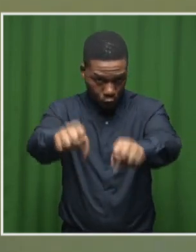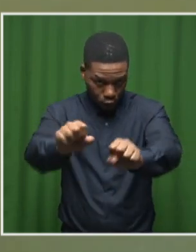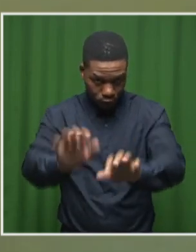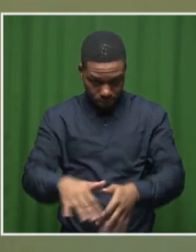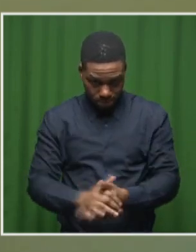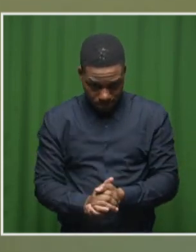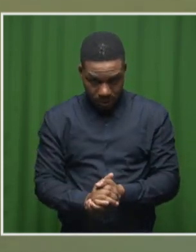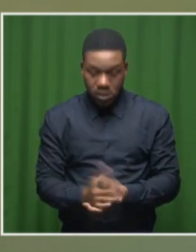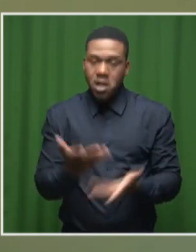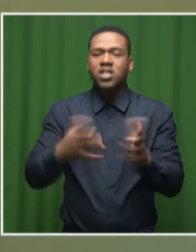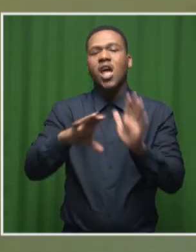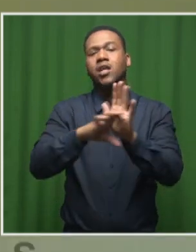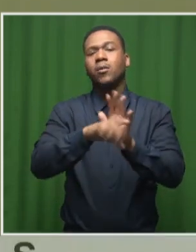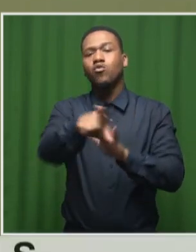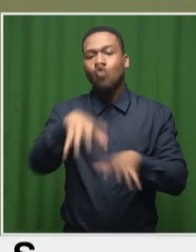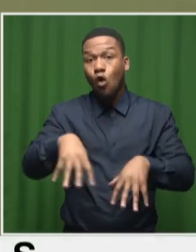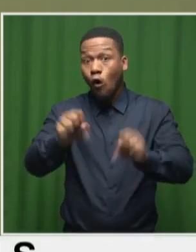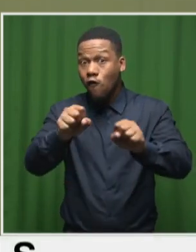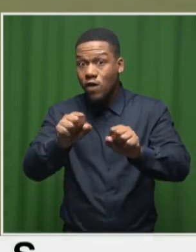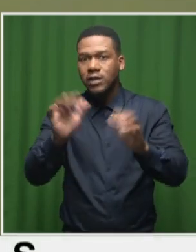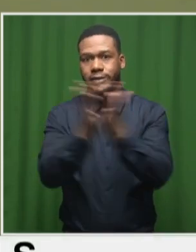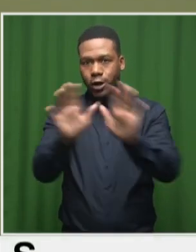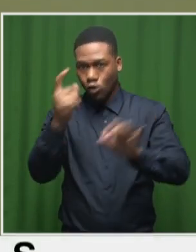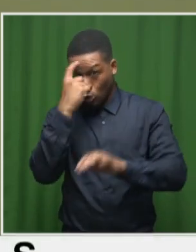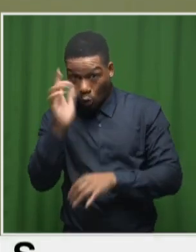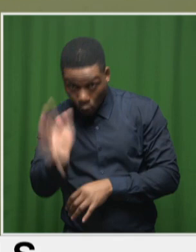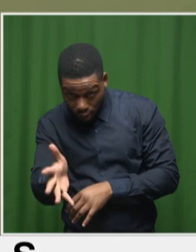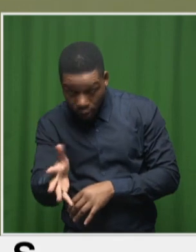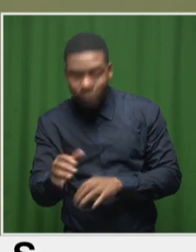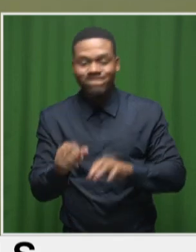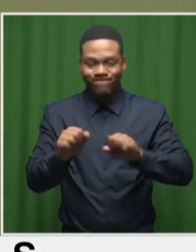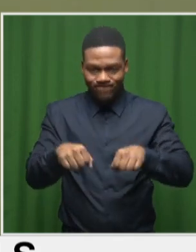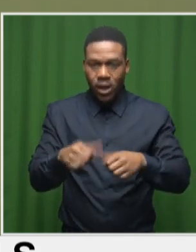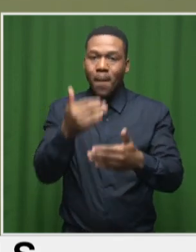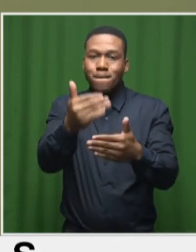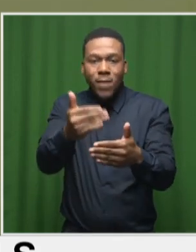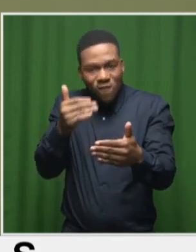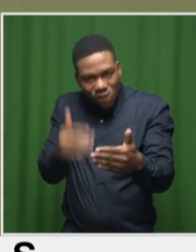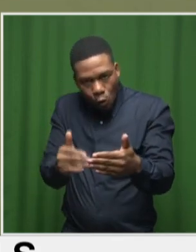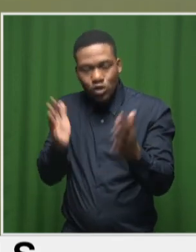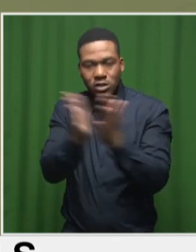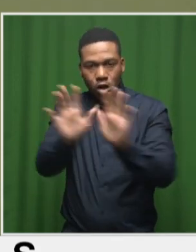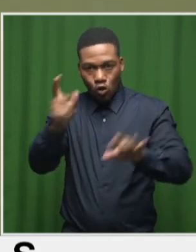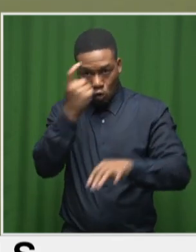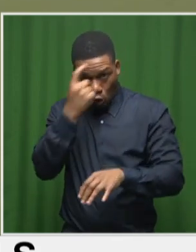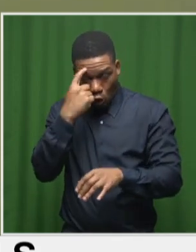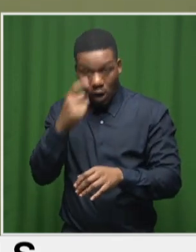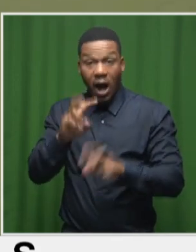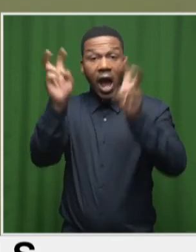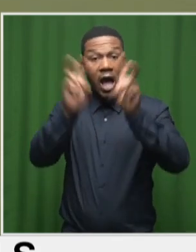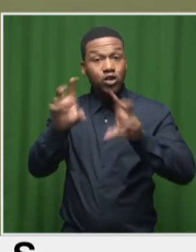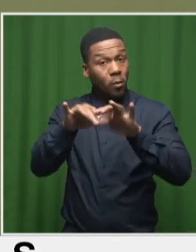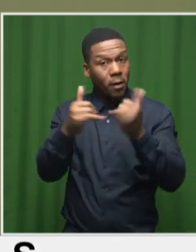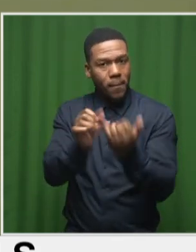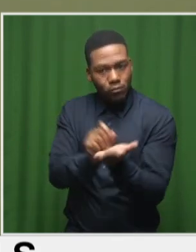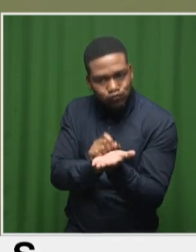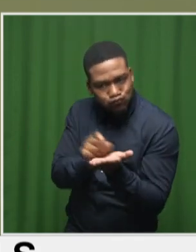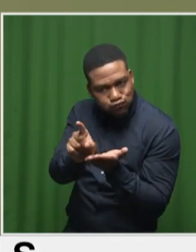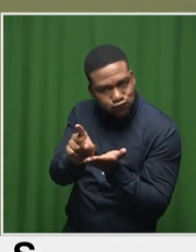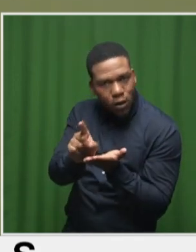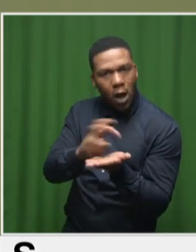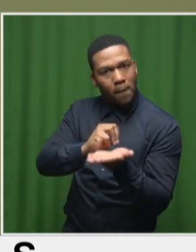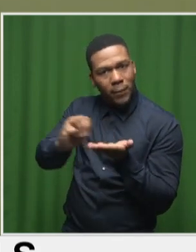be load shed at 10 o'clock this morning. So before 10 o'clock, Eskom will send you a message that